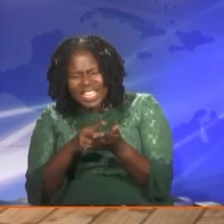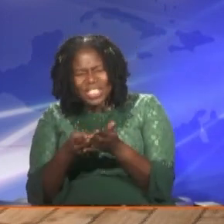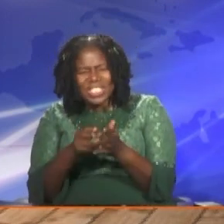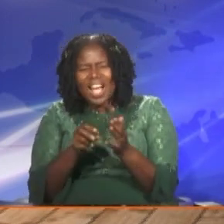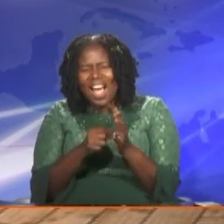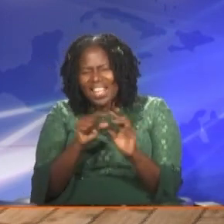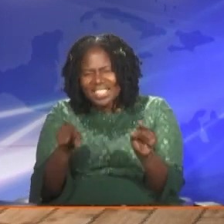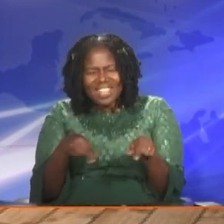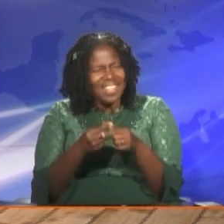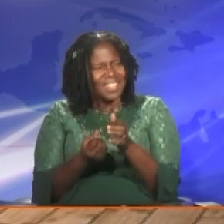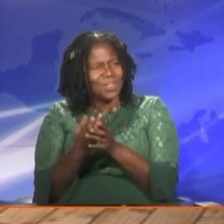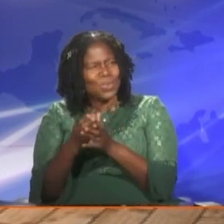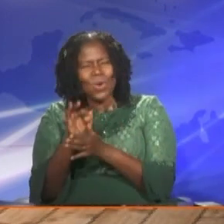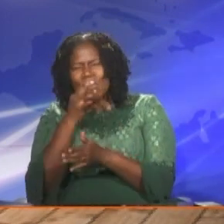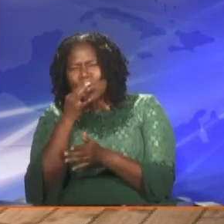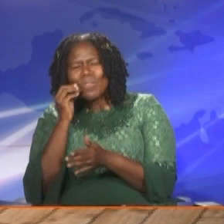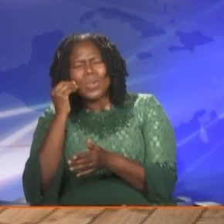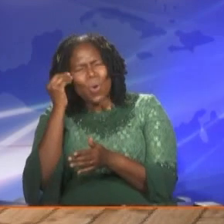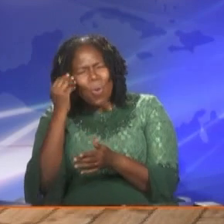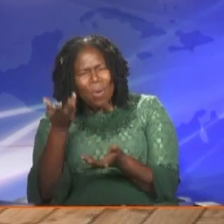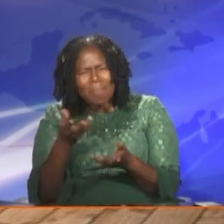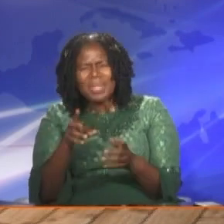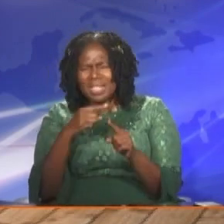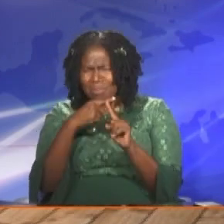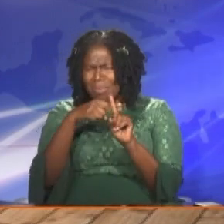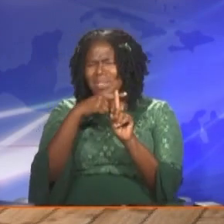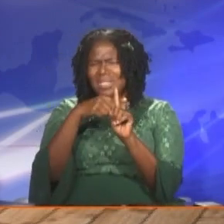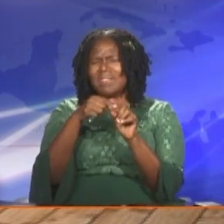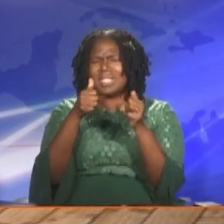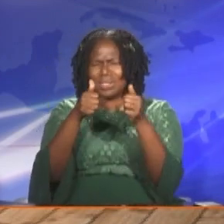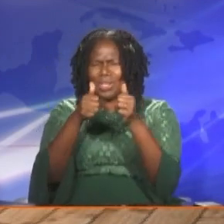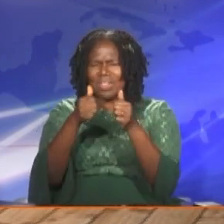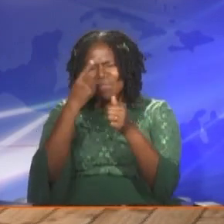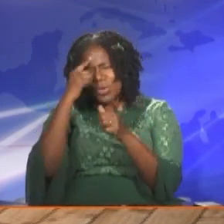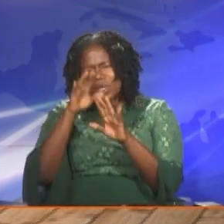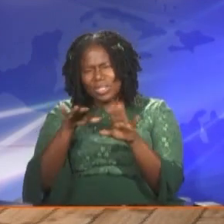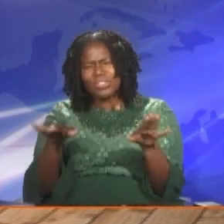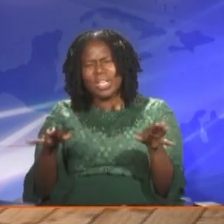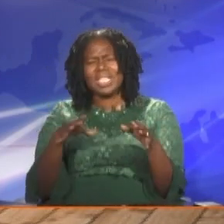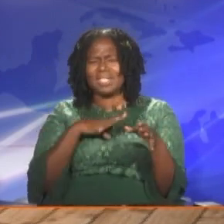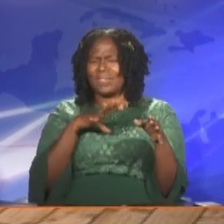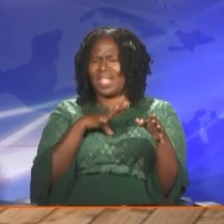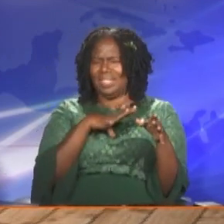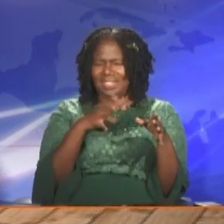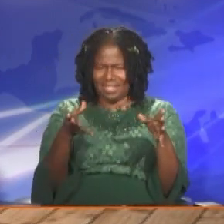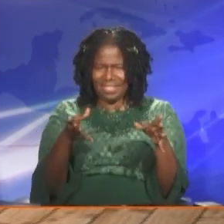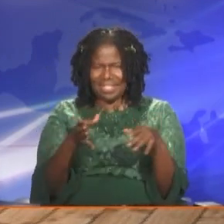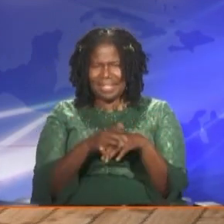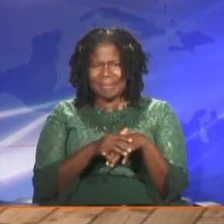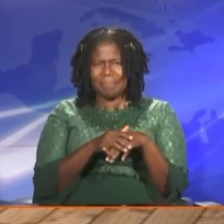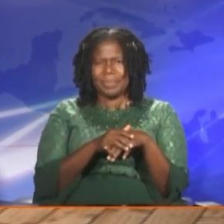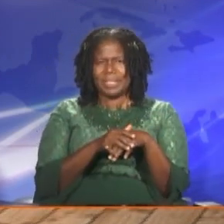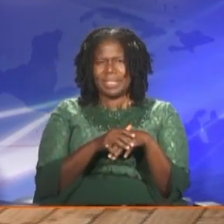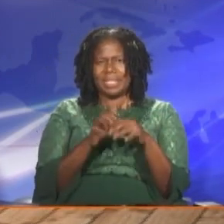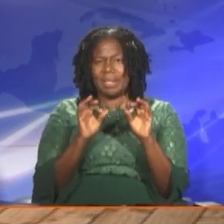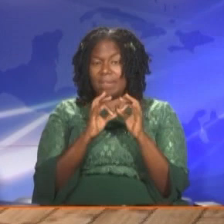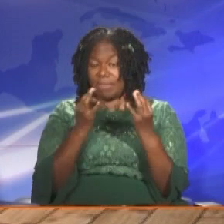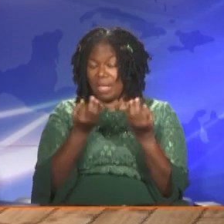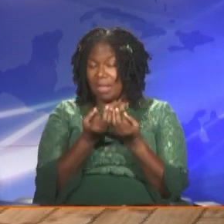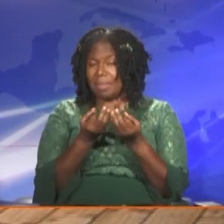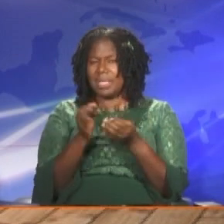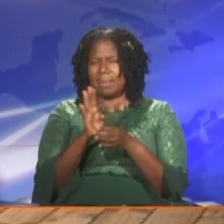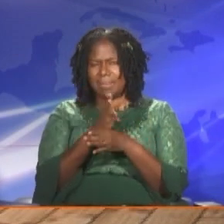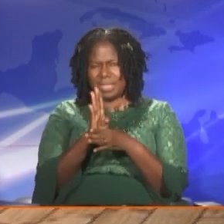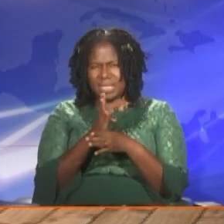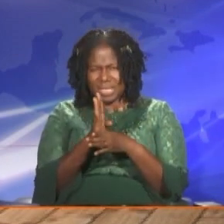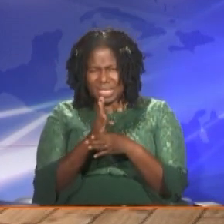or activities that are considered positive. Things like working in the family business, earning pocket money